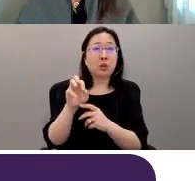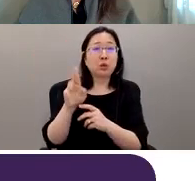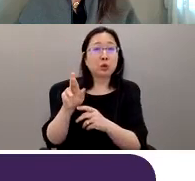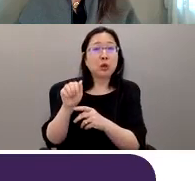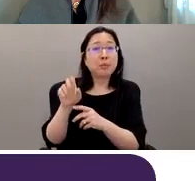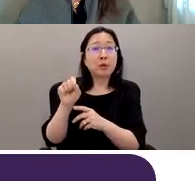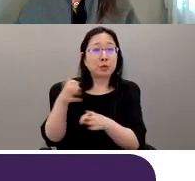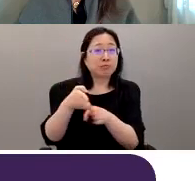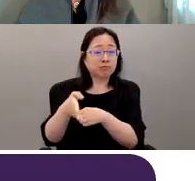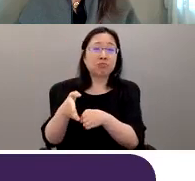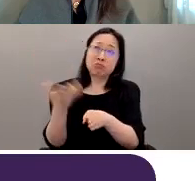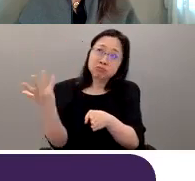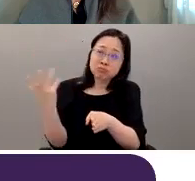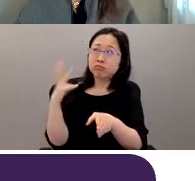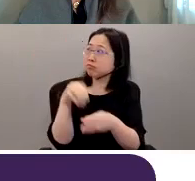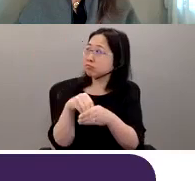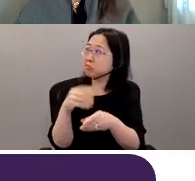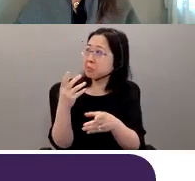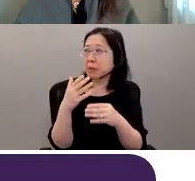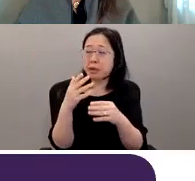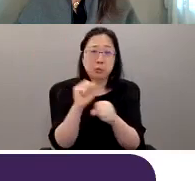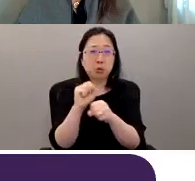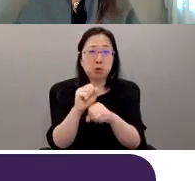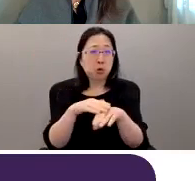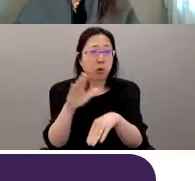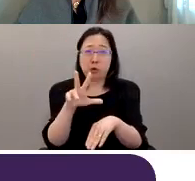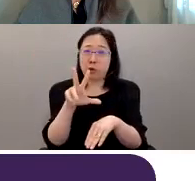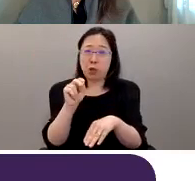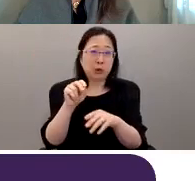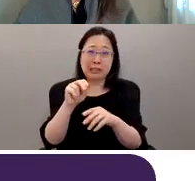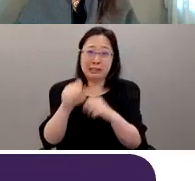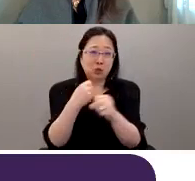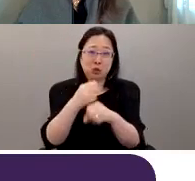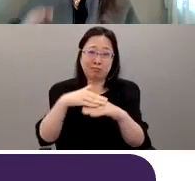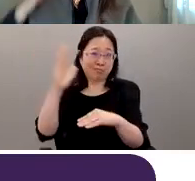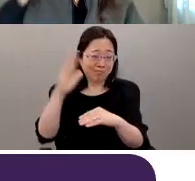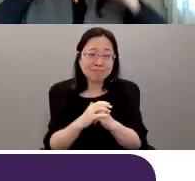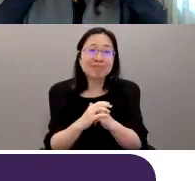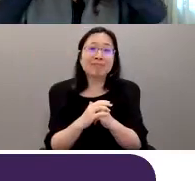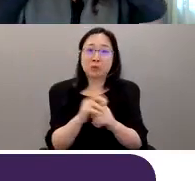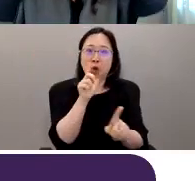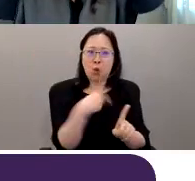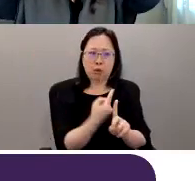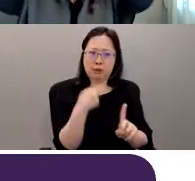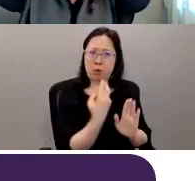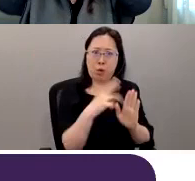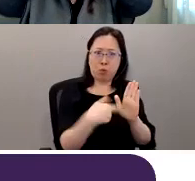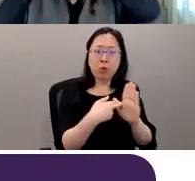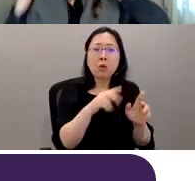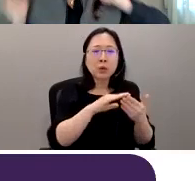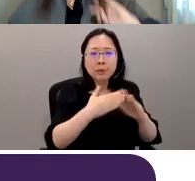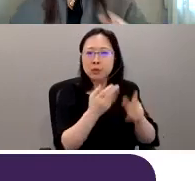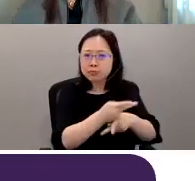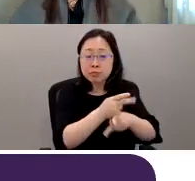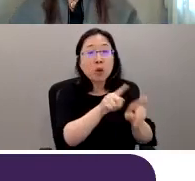for 30 plus years, not only in my present role with community care, but in my